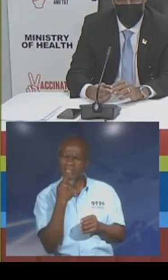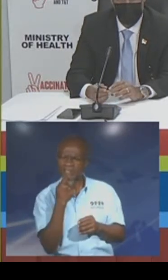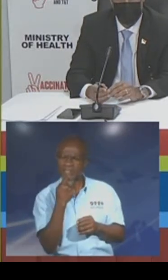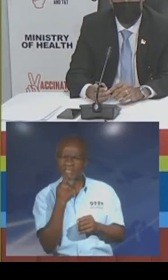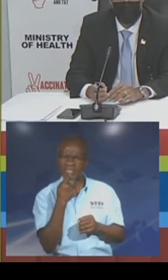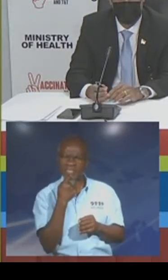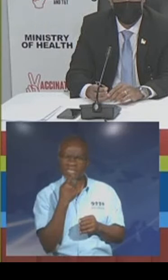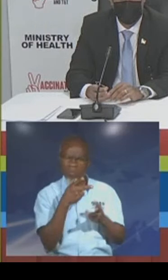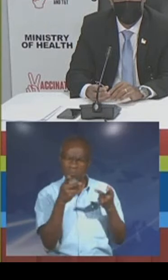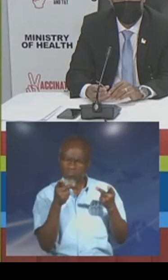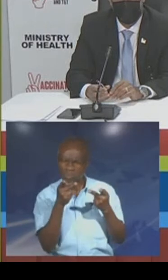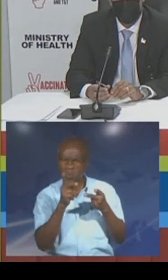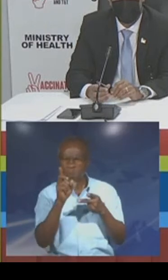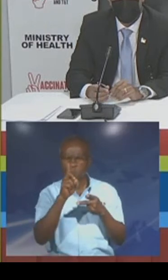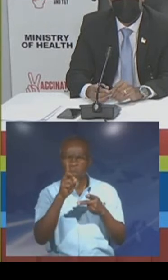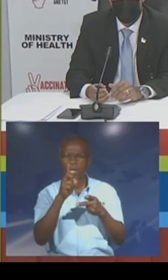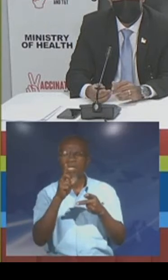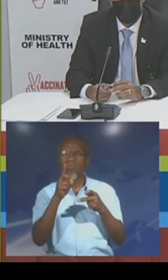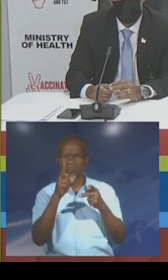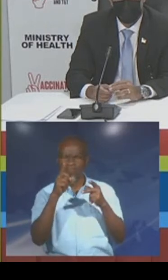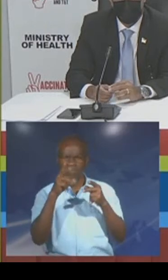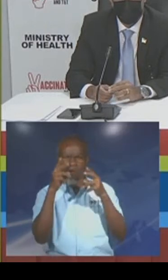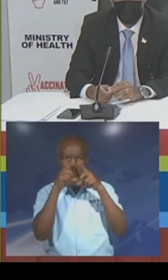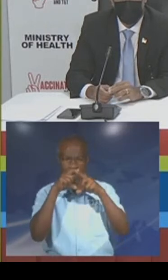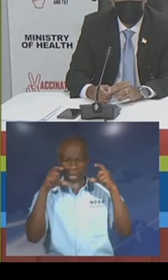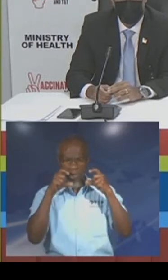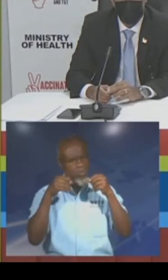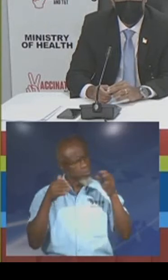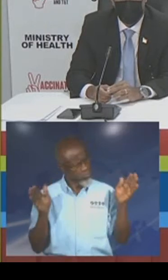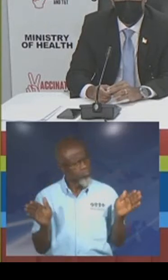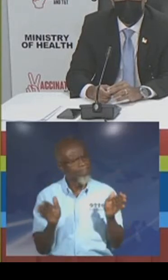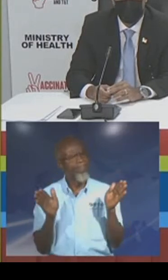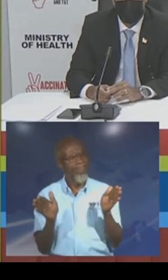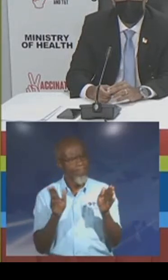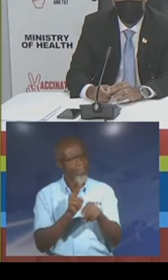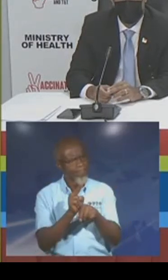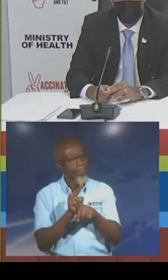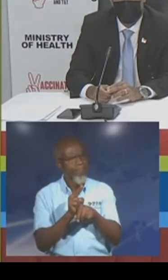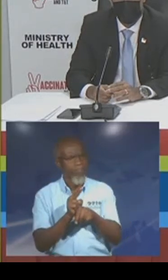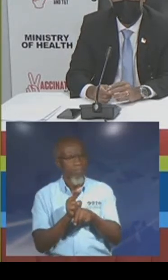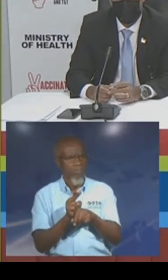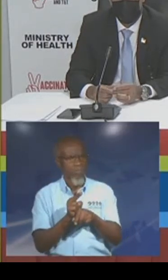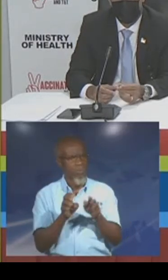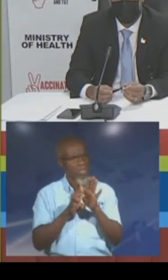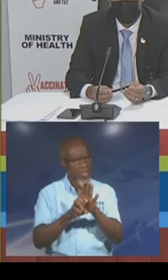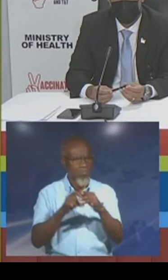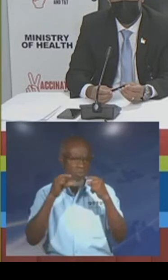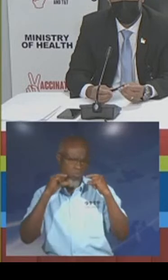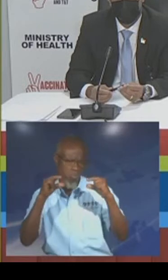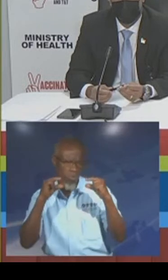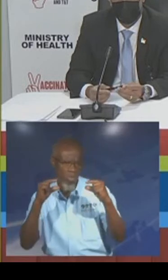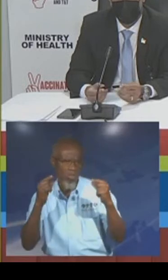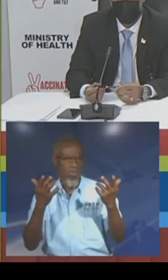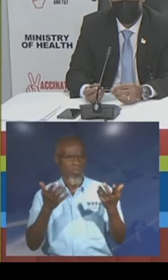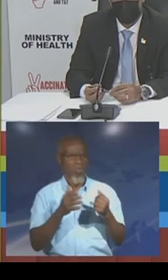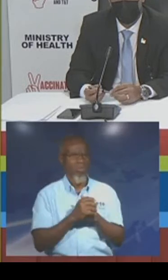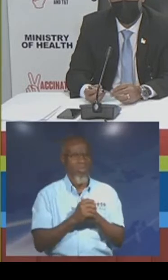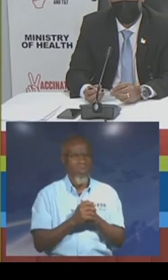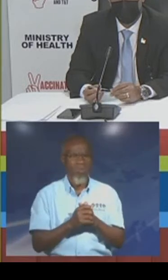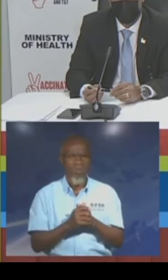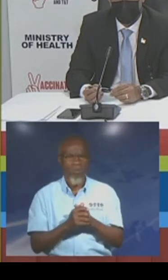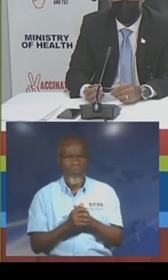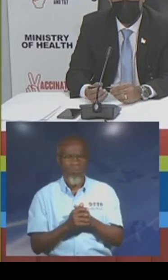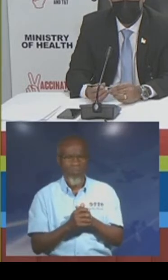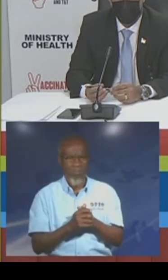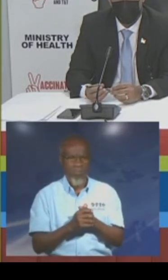be recommended, so like in the supermarkets, in the cinemas, and public transport. But now it's just a recommendation. Within the policy